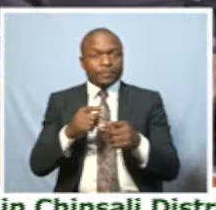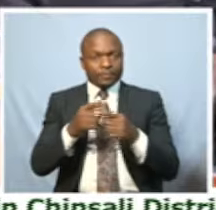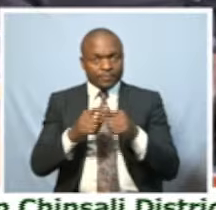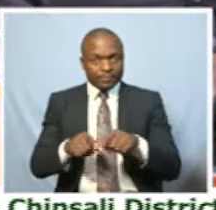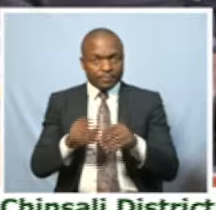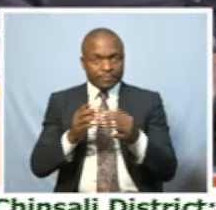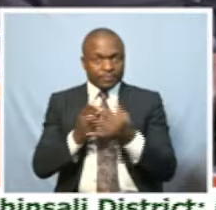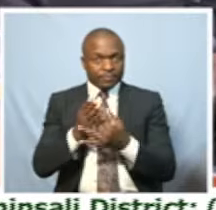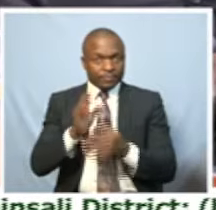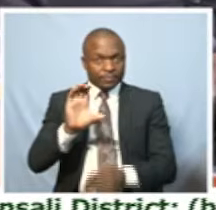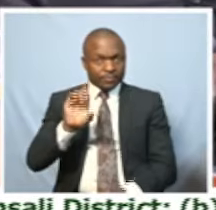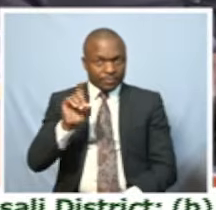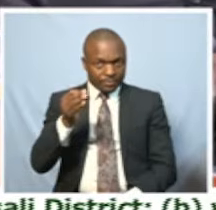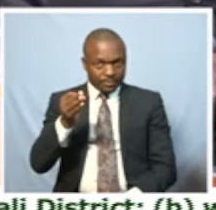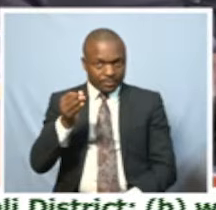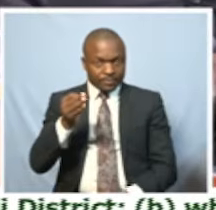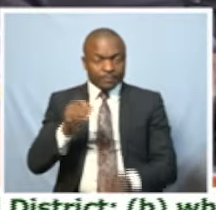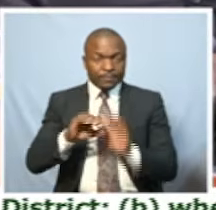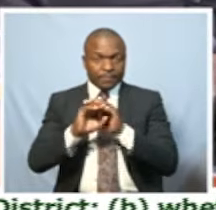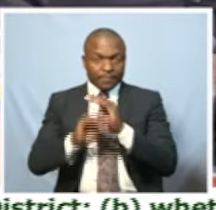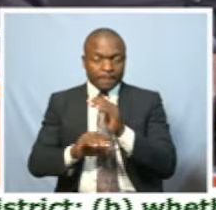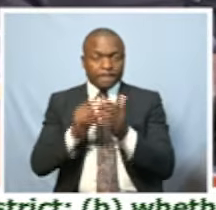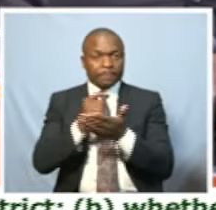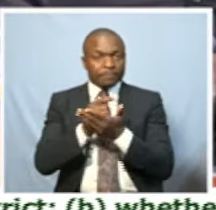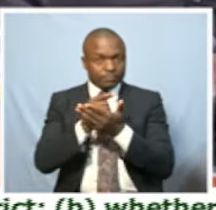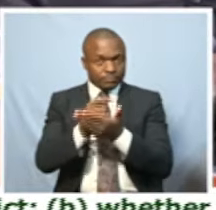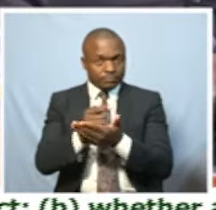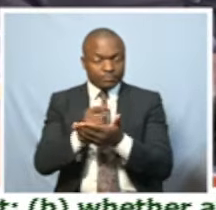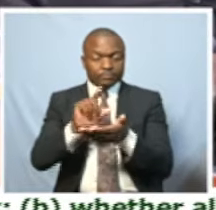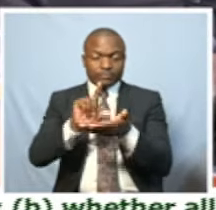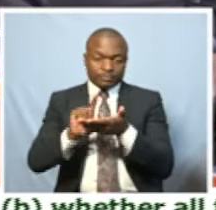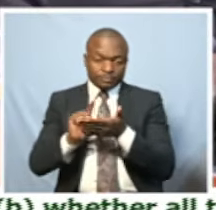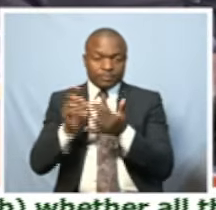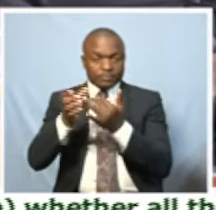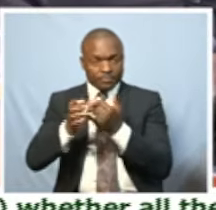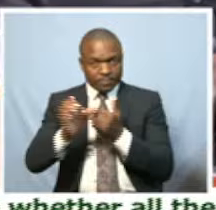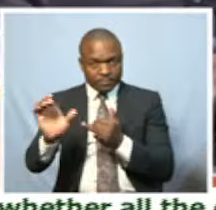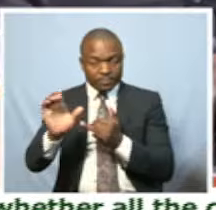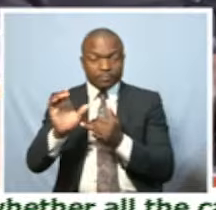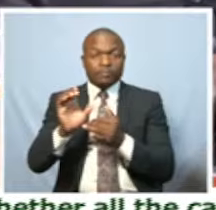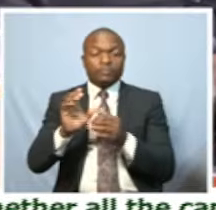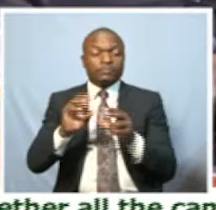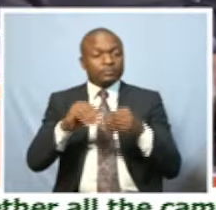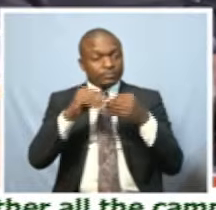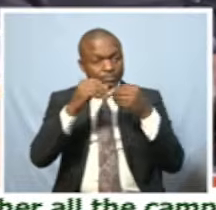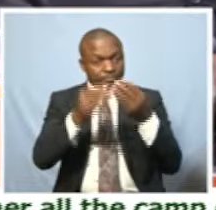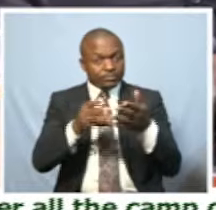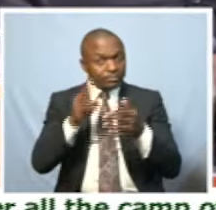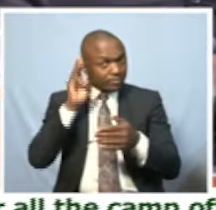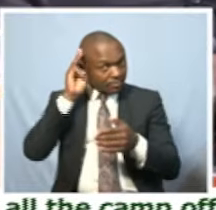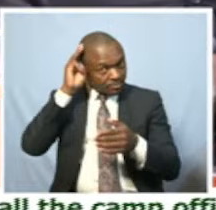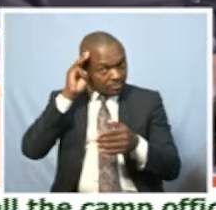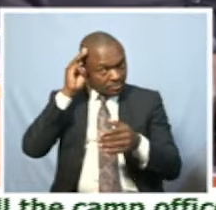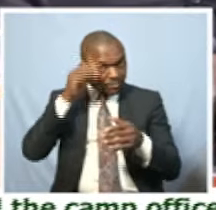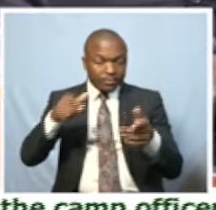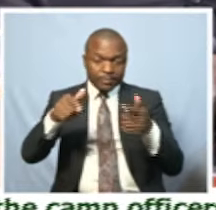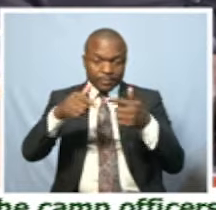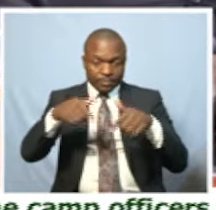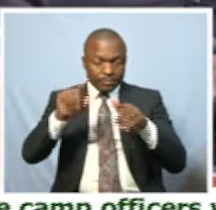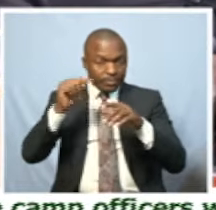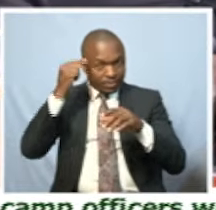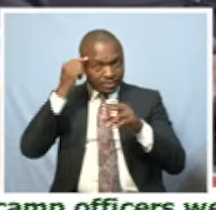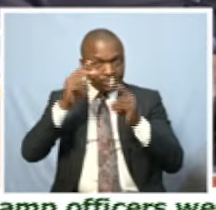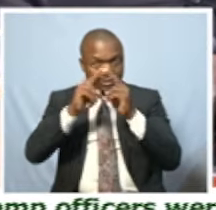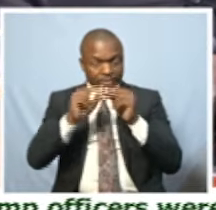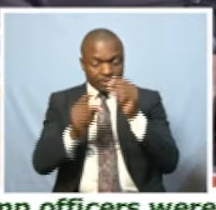Fund, CDF, under both the grants and loans components, administered by the Ministry of Local Government and Rural